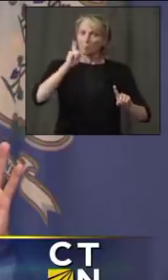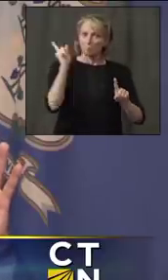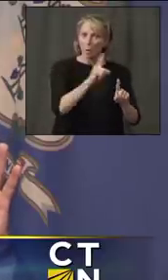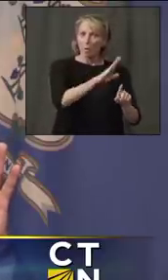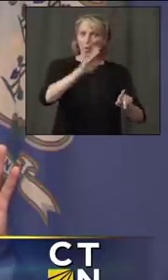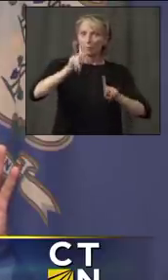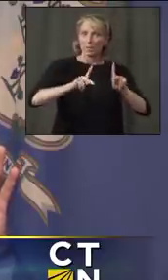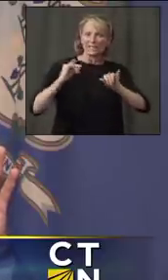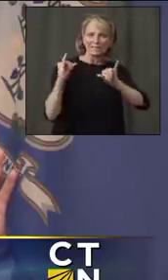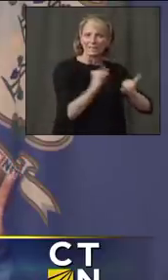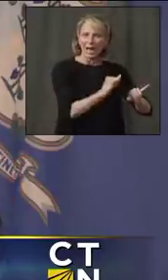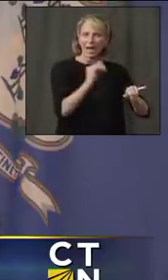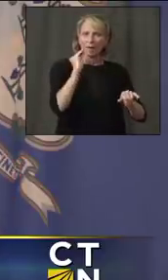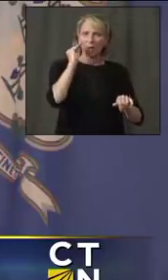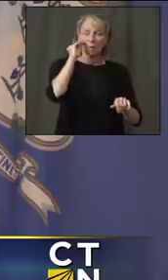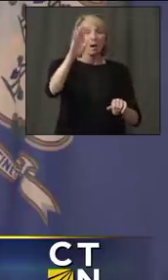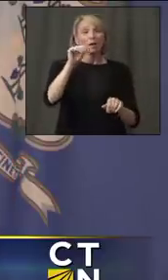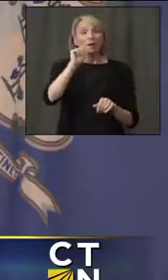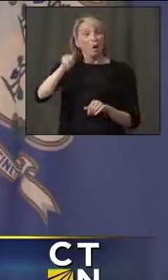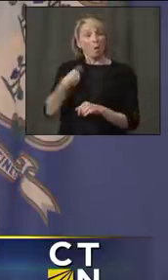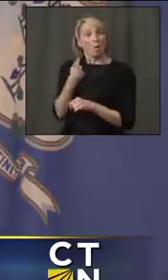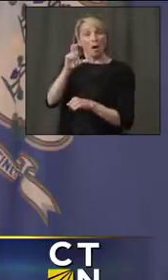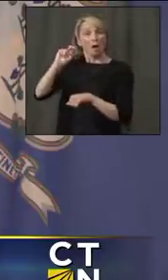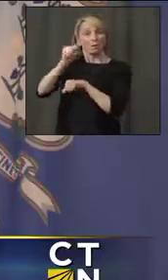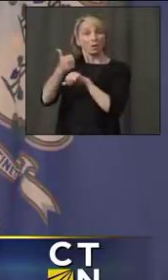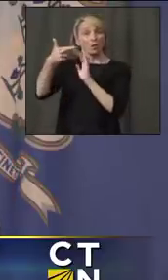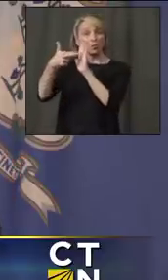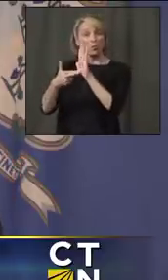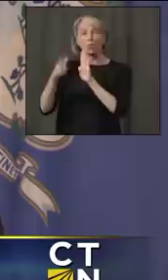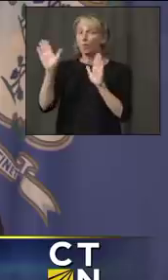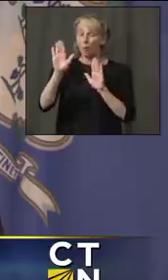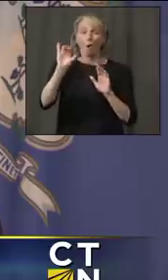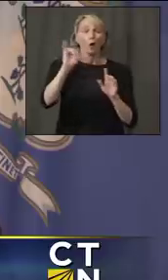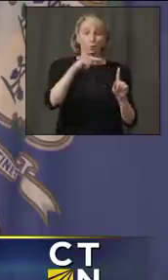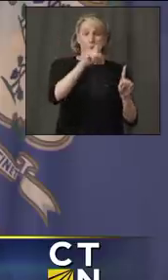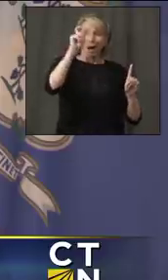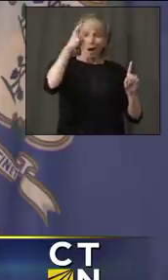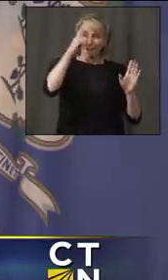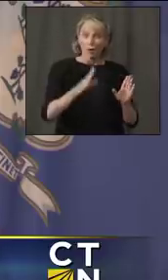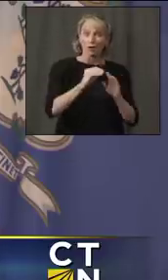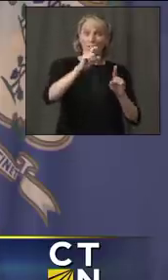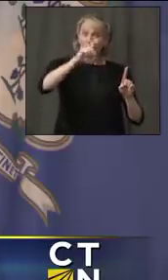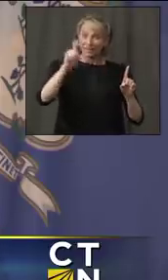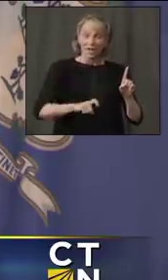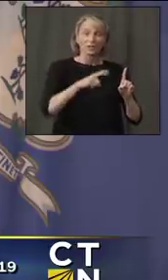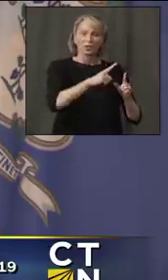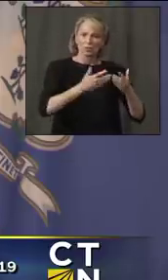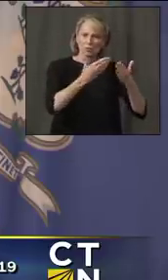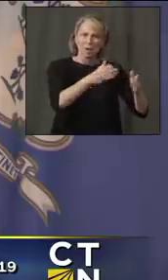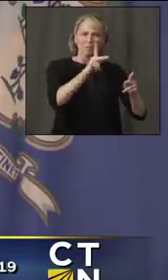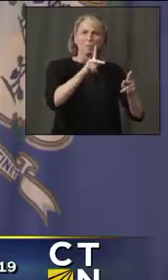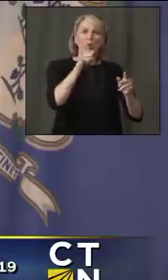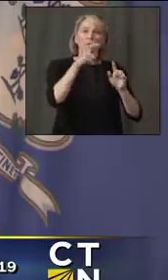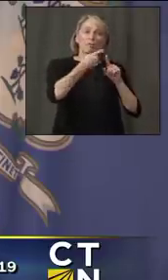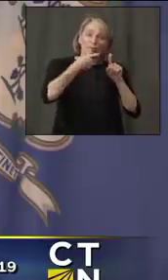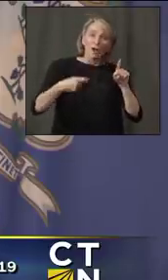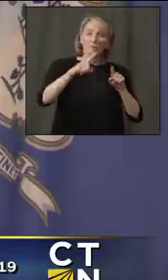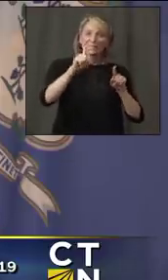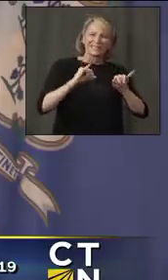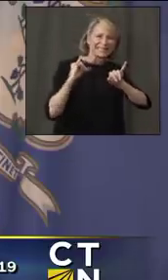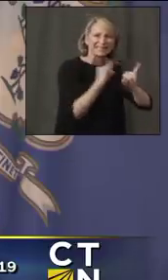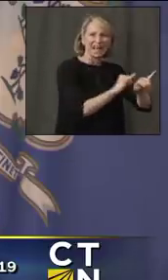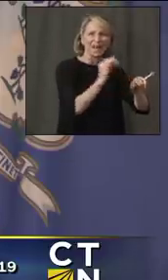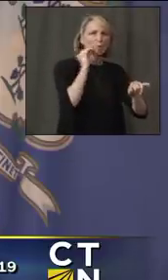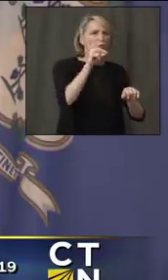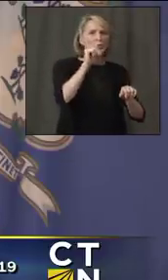you're going to be quarantined if you come to Connecticut. It's also Governor Abbott saying we recommend to Texas you stay at home. Is there